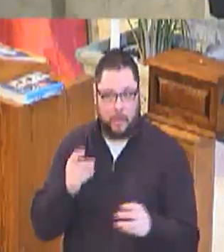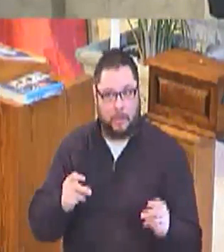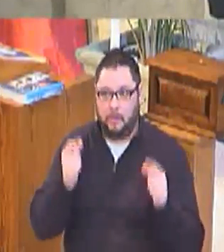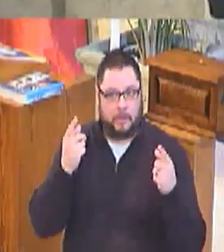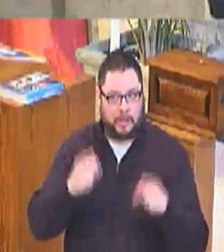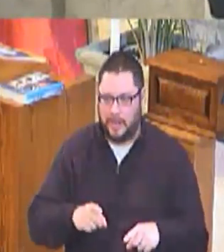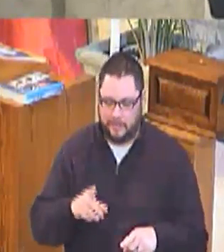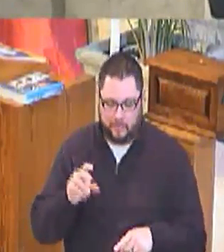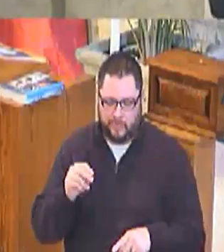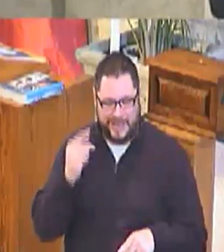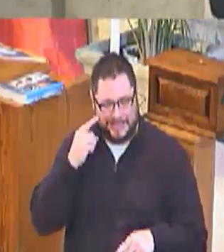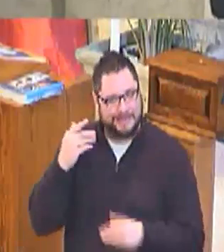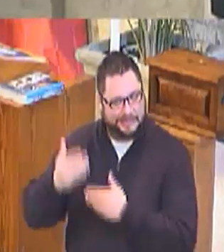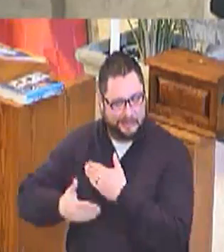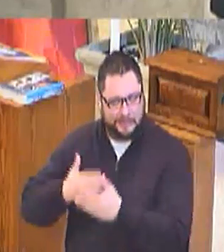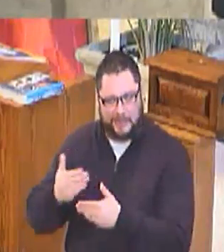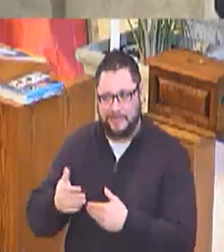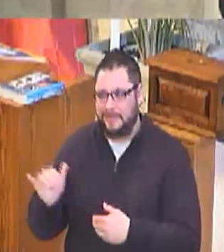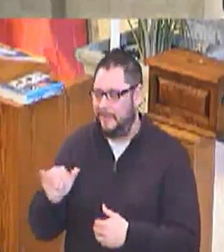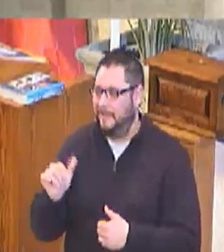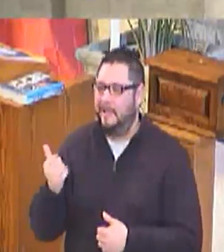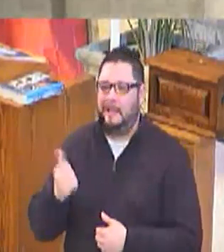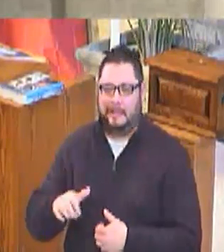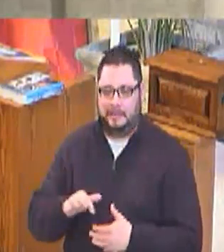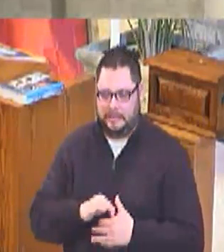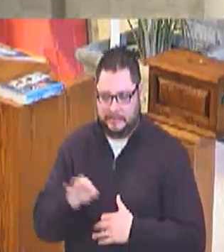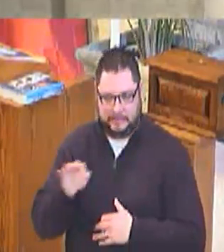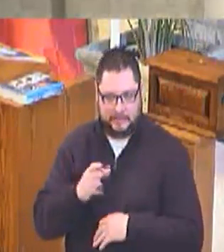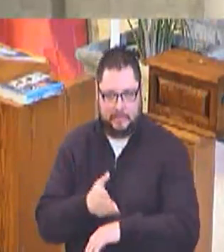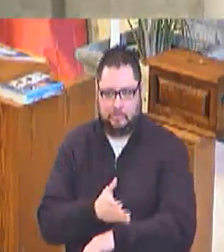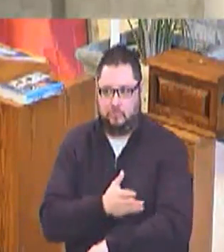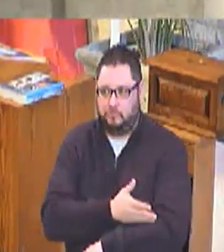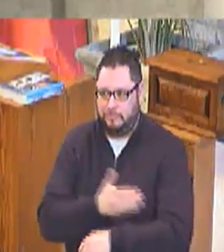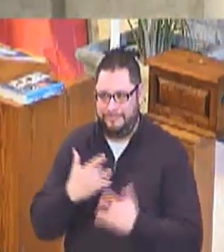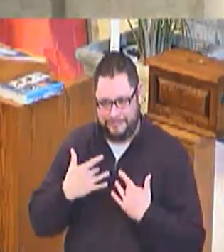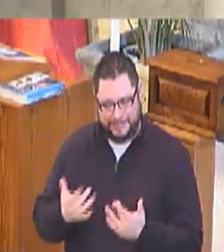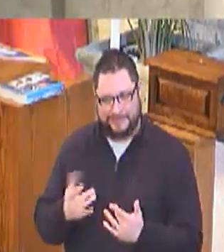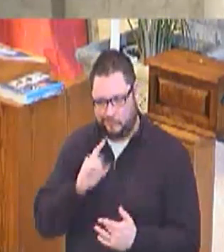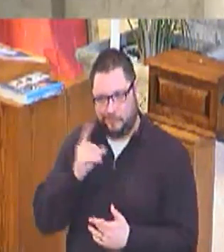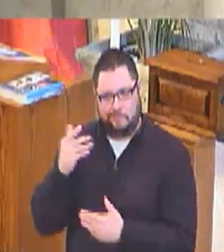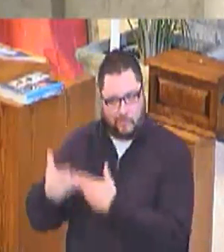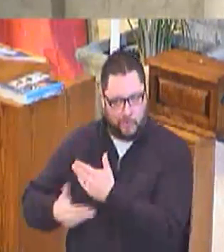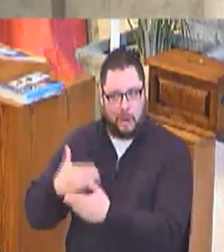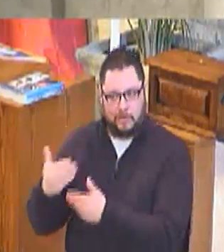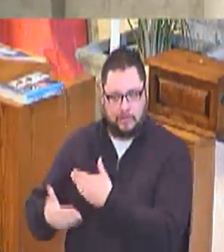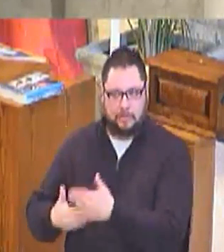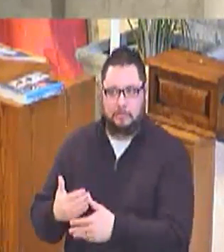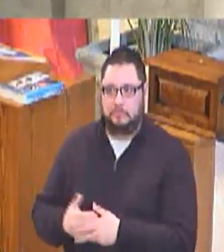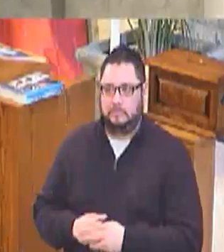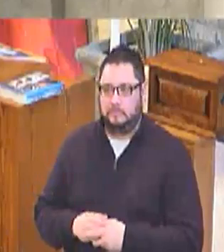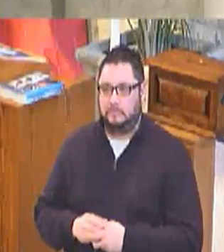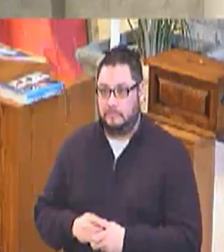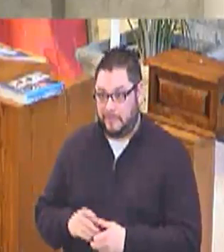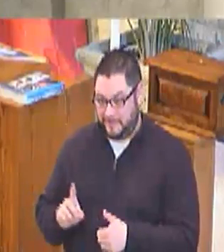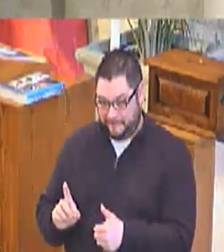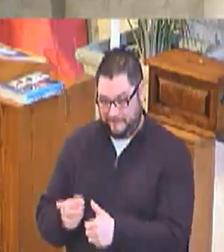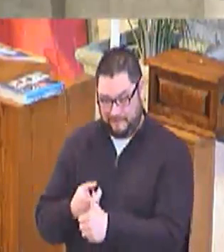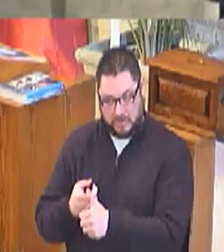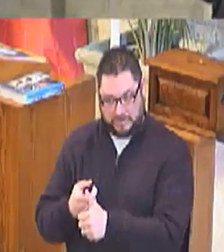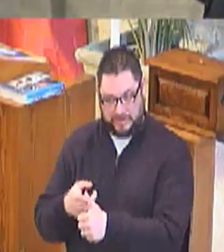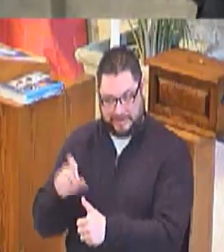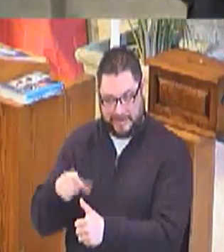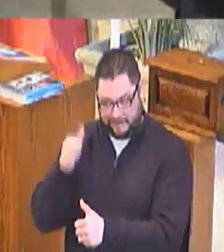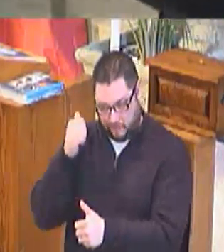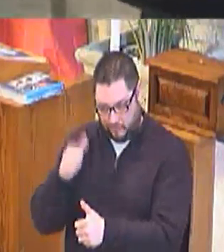I believe it's a process, just like any spiritual growth is usually a process. But I think the first thing we need to